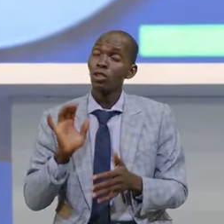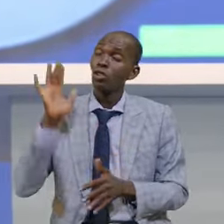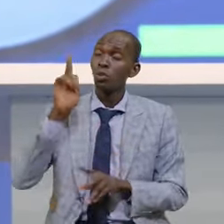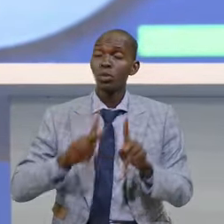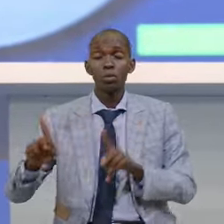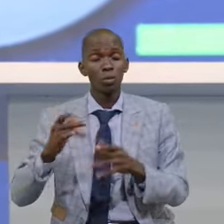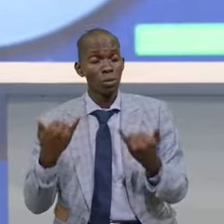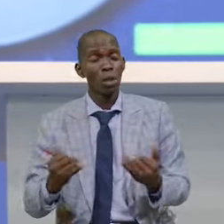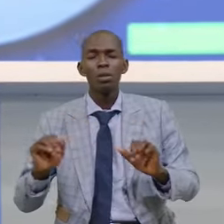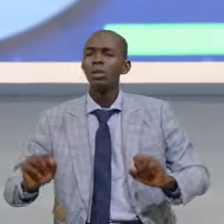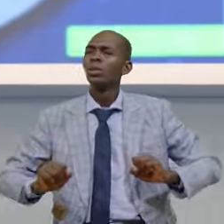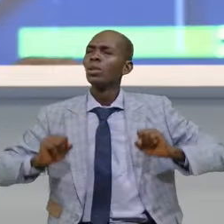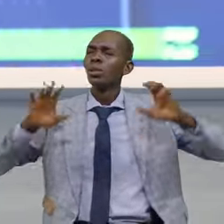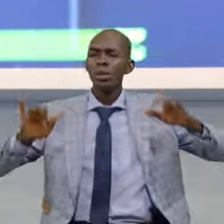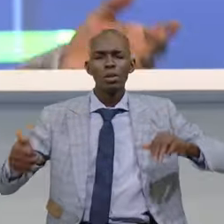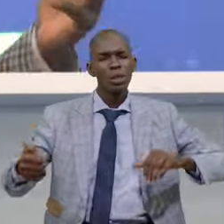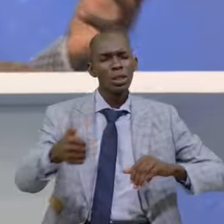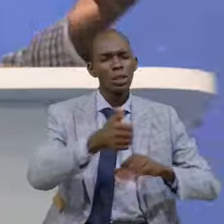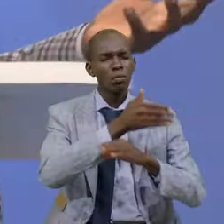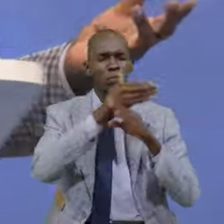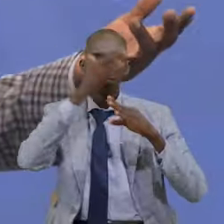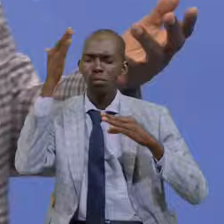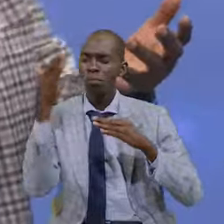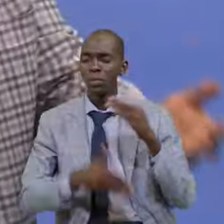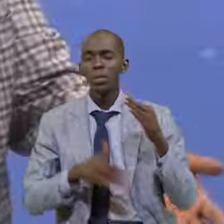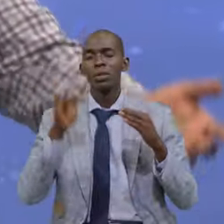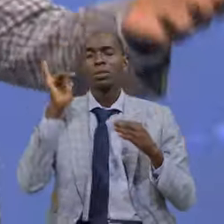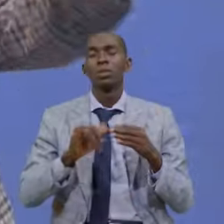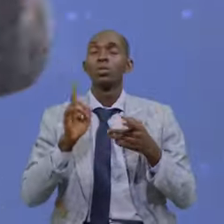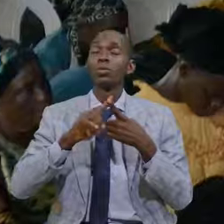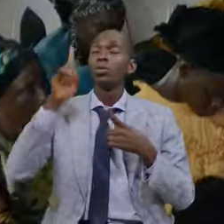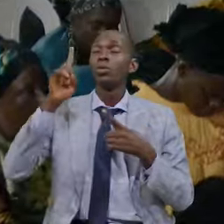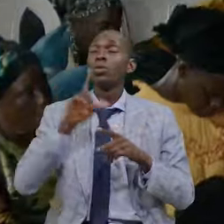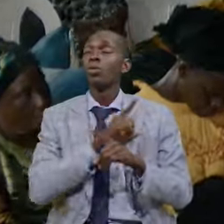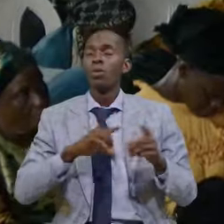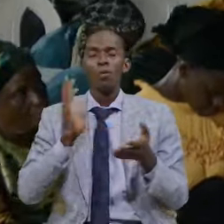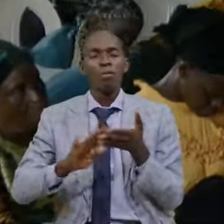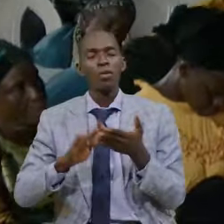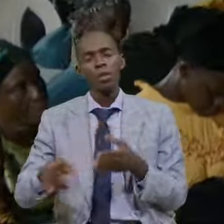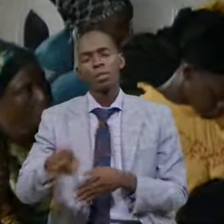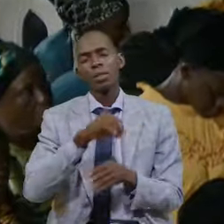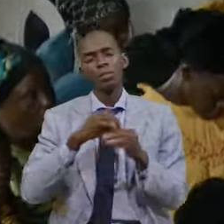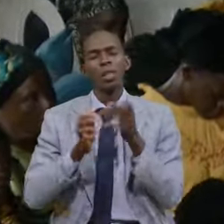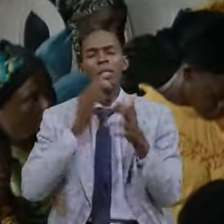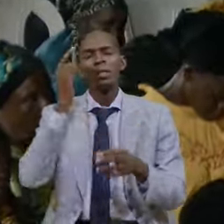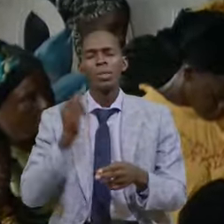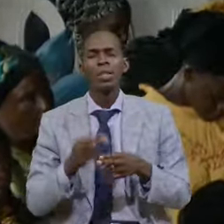totally unto the Lord. Forgive them in Jesus'